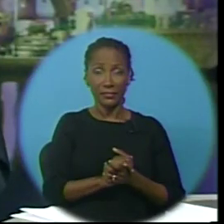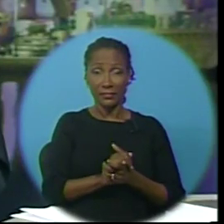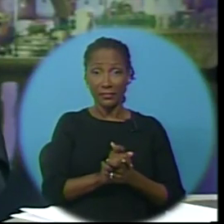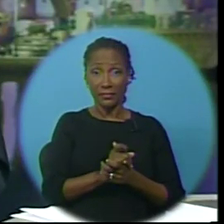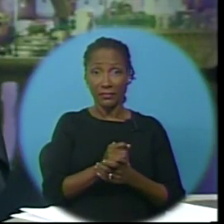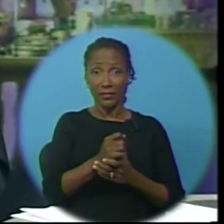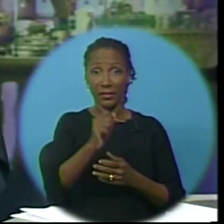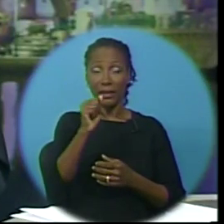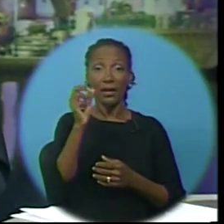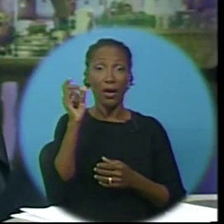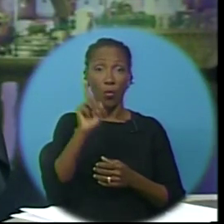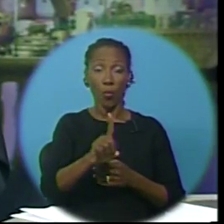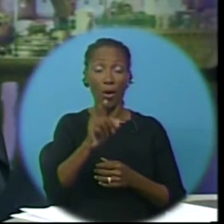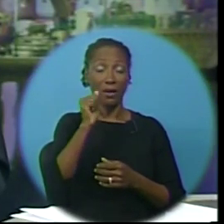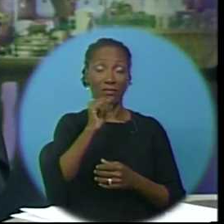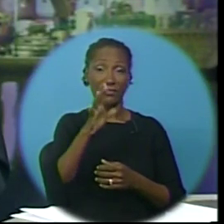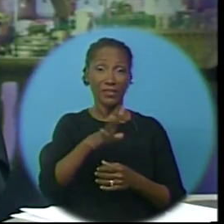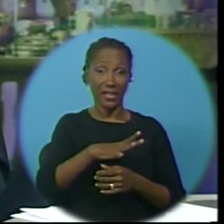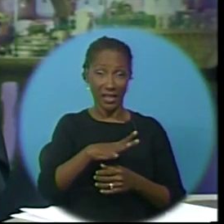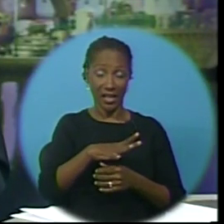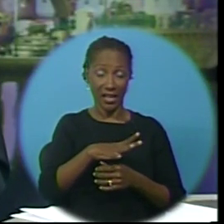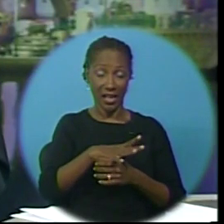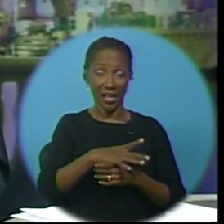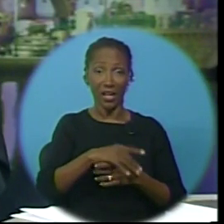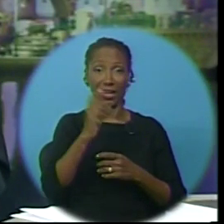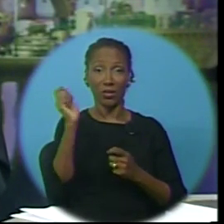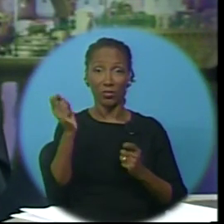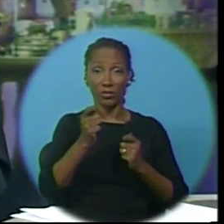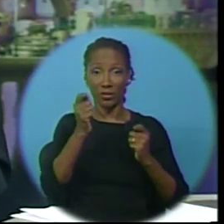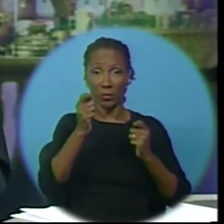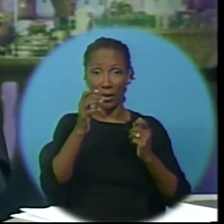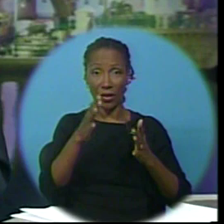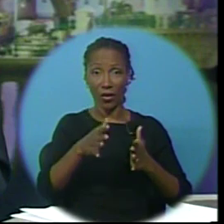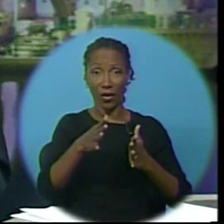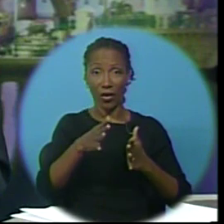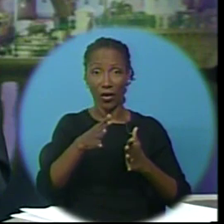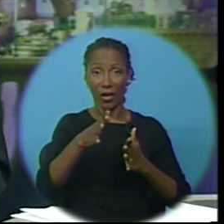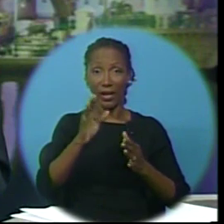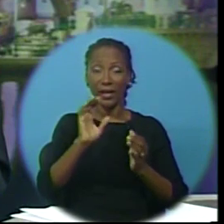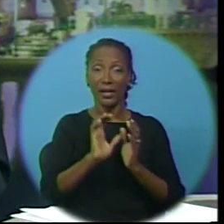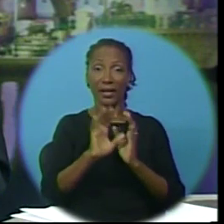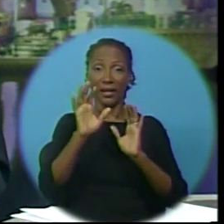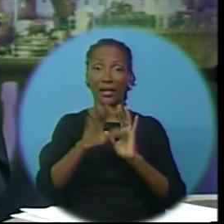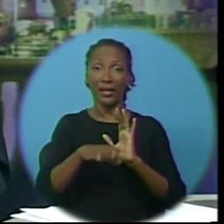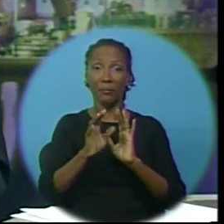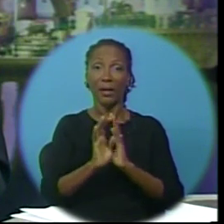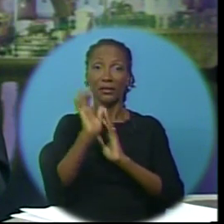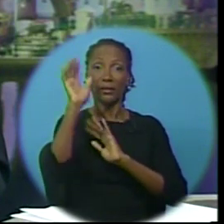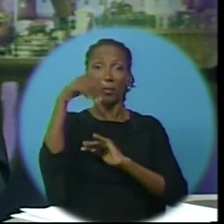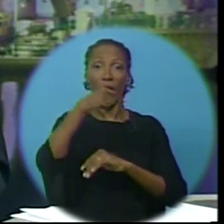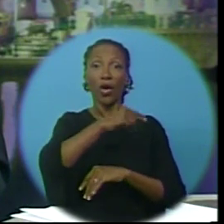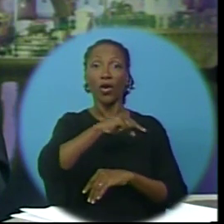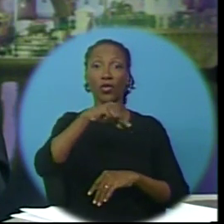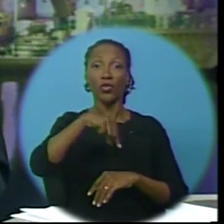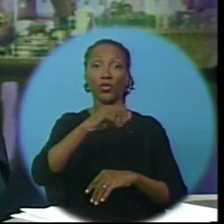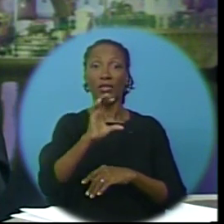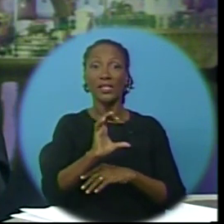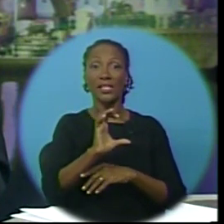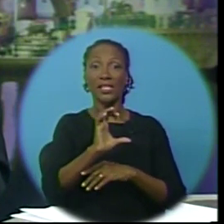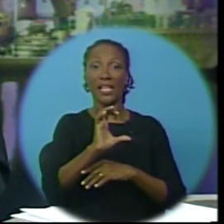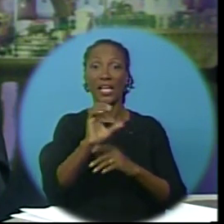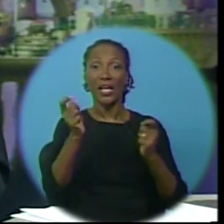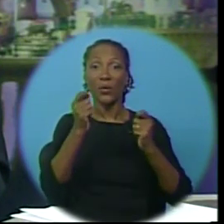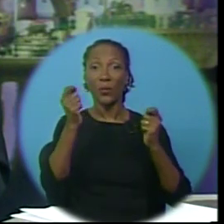in the competition and duly claimed the women's crown. In basketball, Queens College edged Harrison College in the final